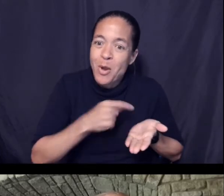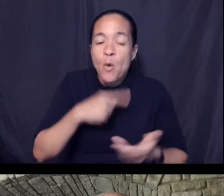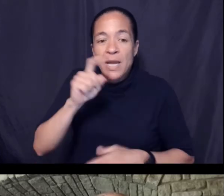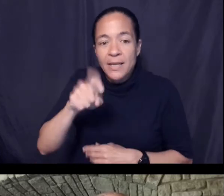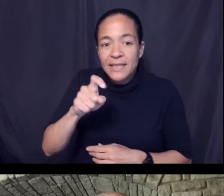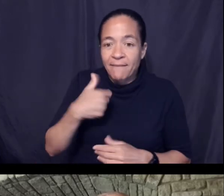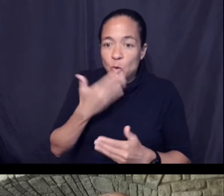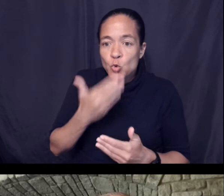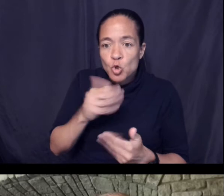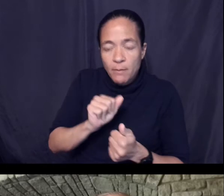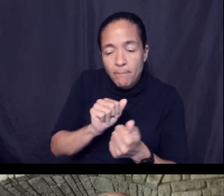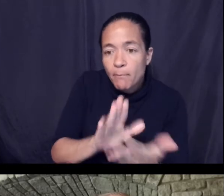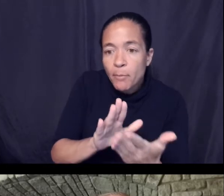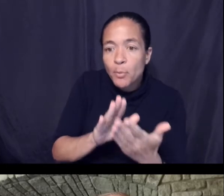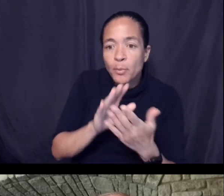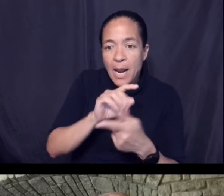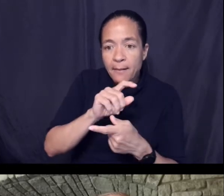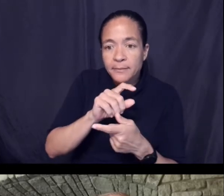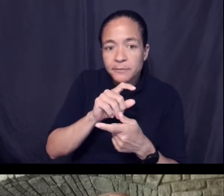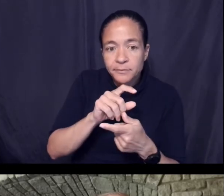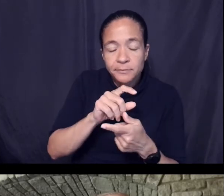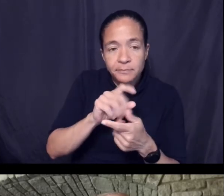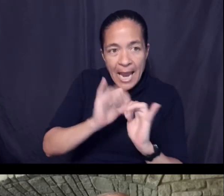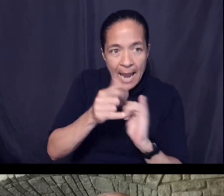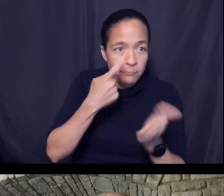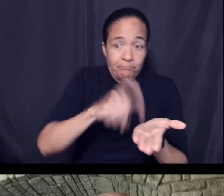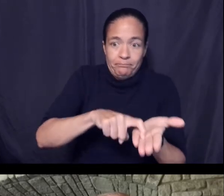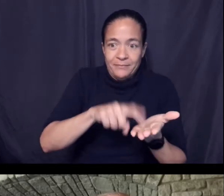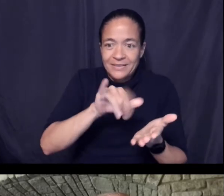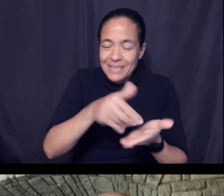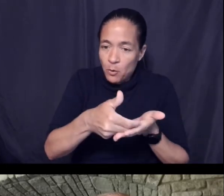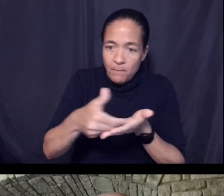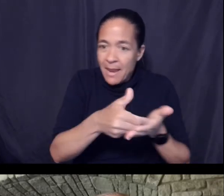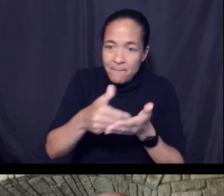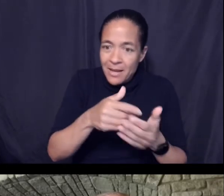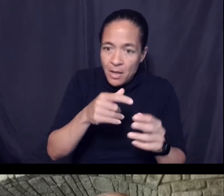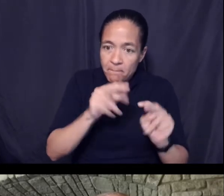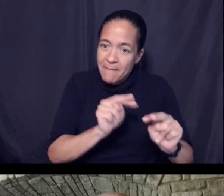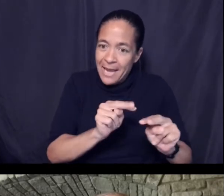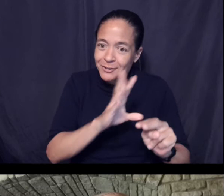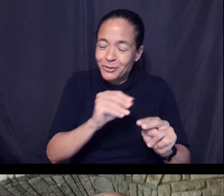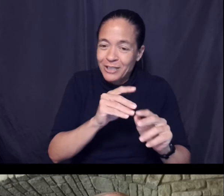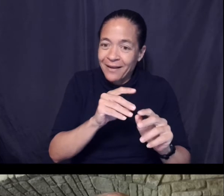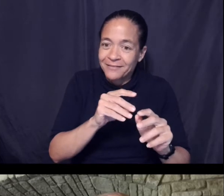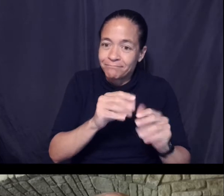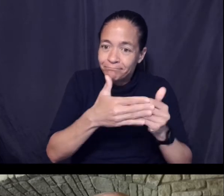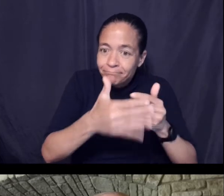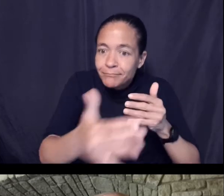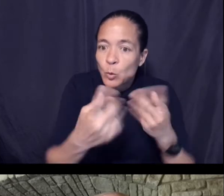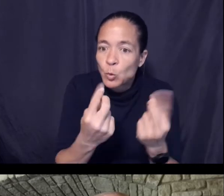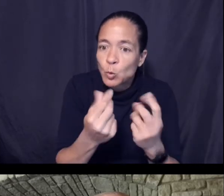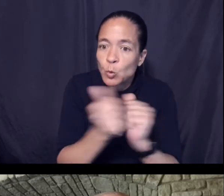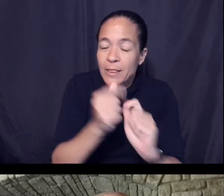to have a good strategy for exactly how these infants are going to be managed and followed. It's because of